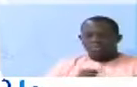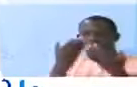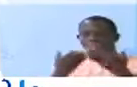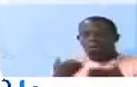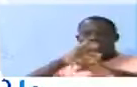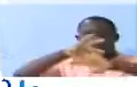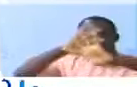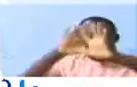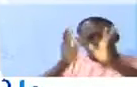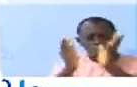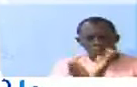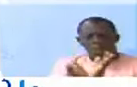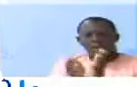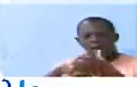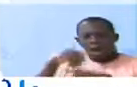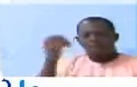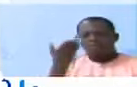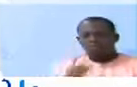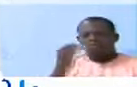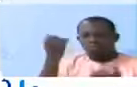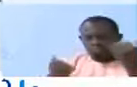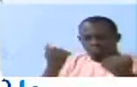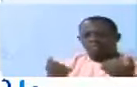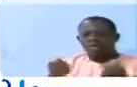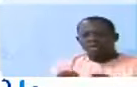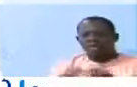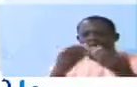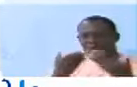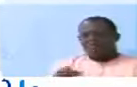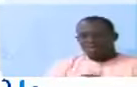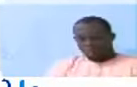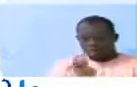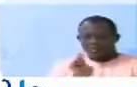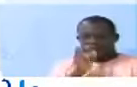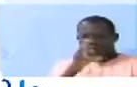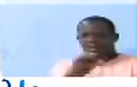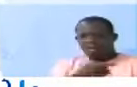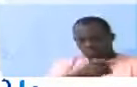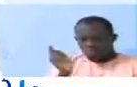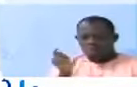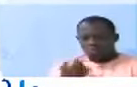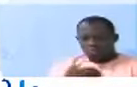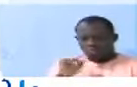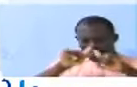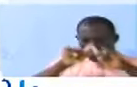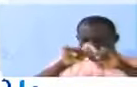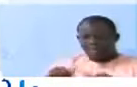all alighted from the vehicle. They said to us, now we are going to stay